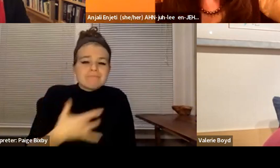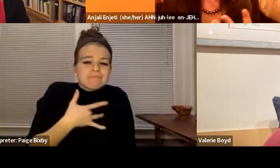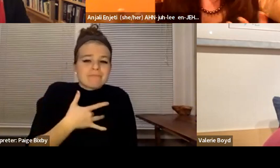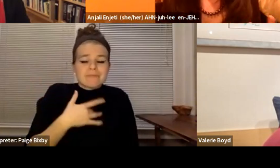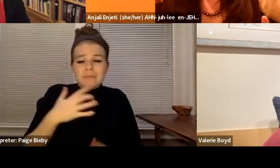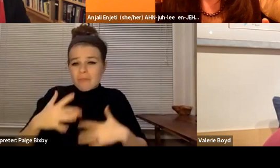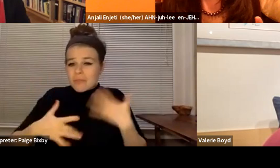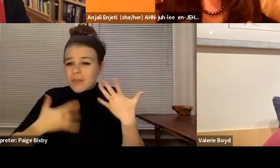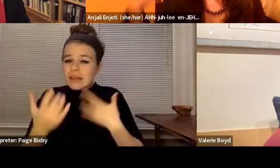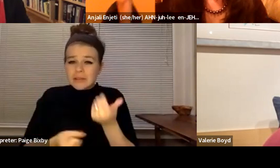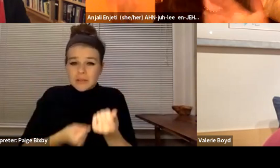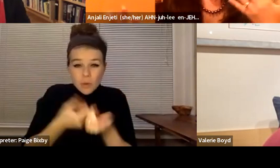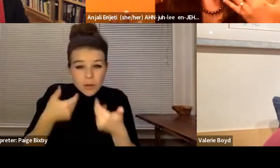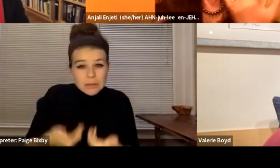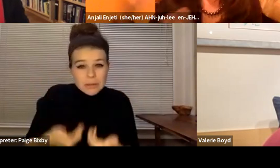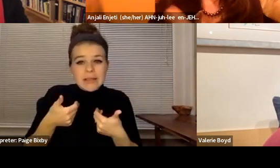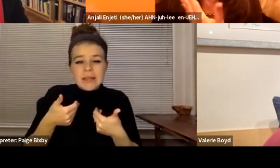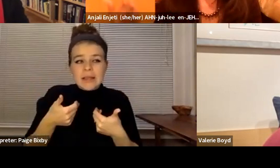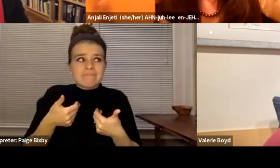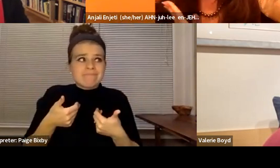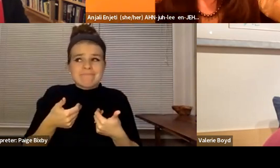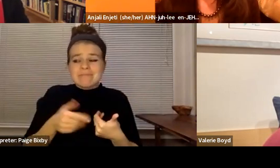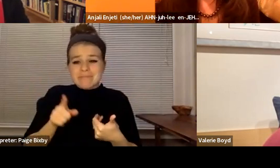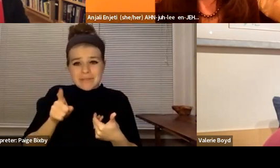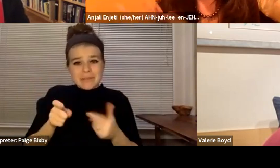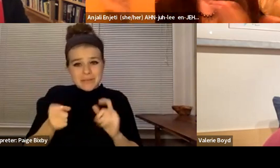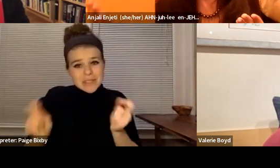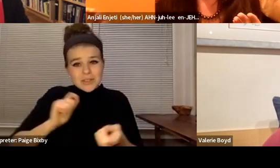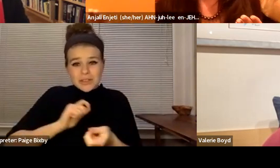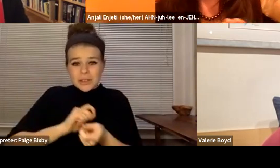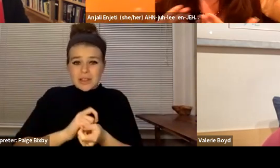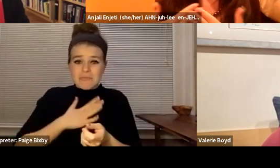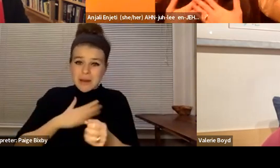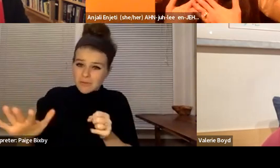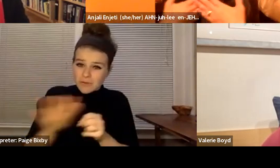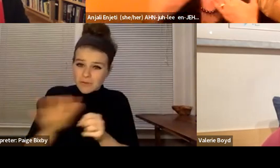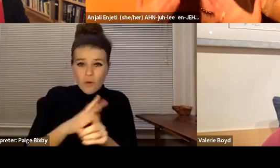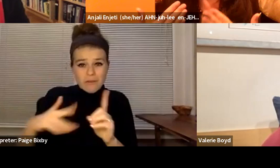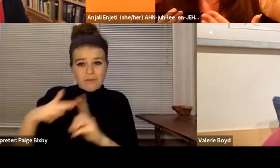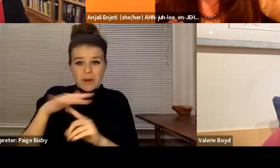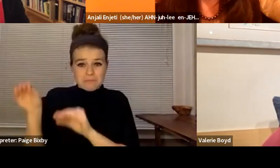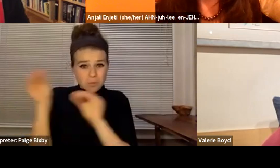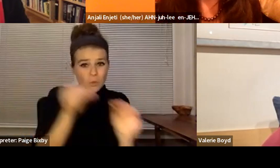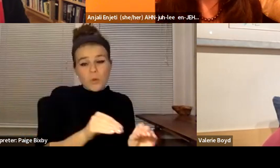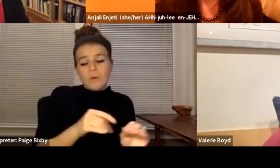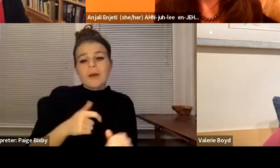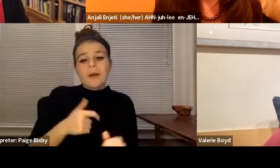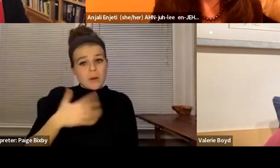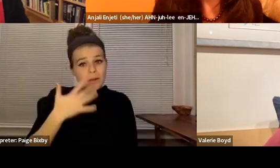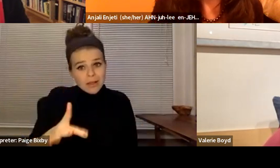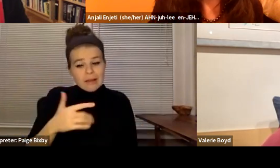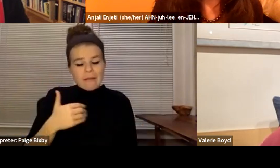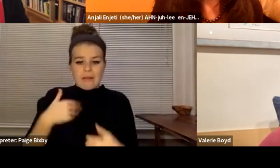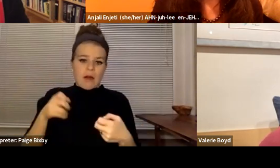and supportive of me, I needed to change up my entire environment. And I was very, very lucky that I was able to do